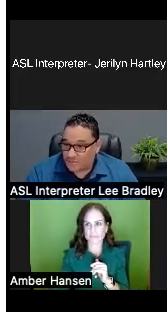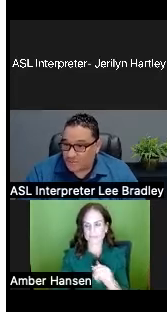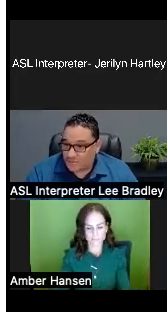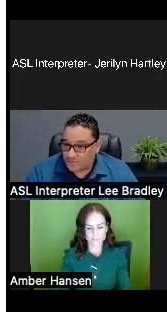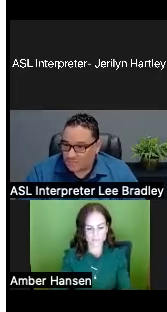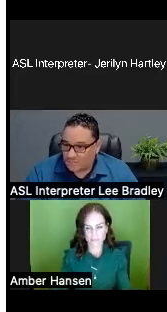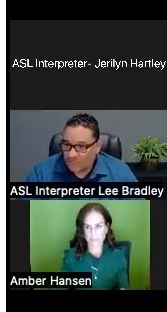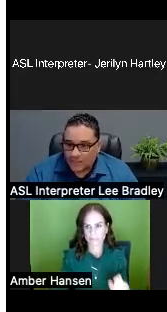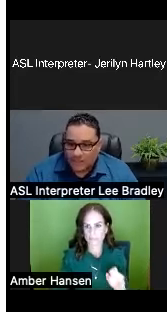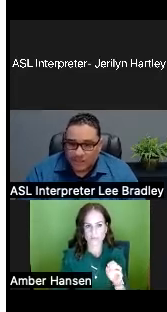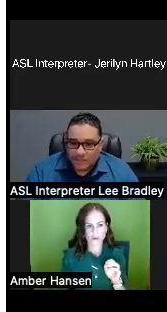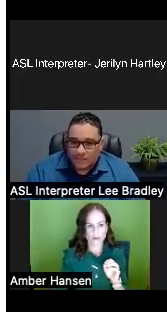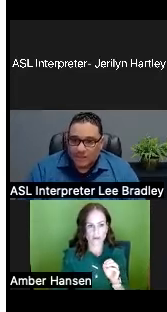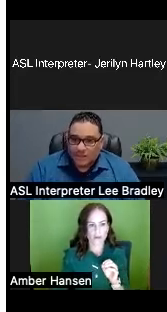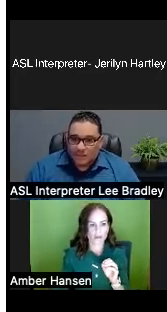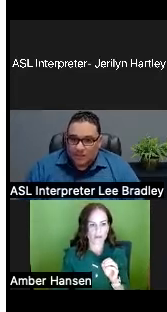age.